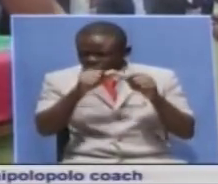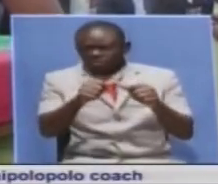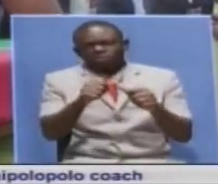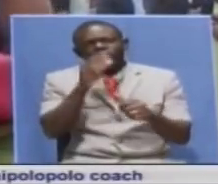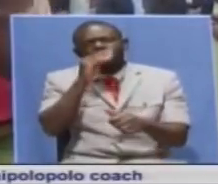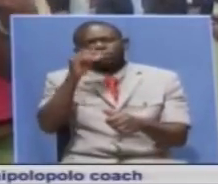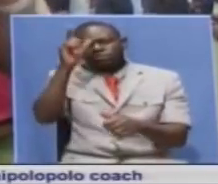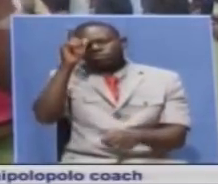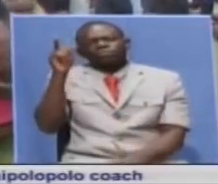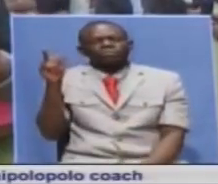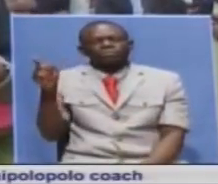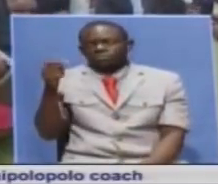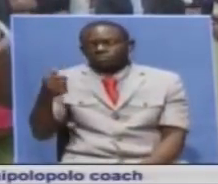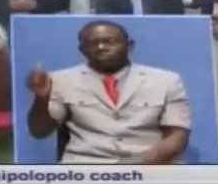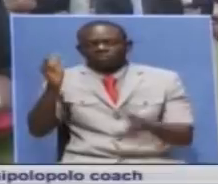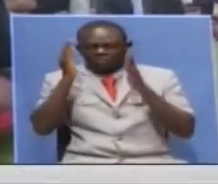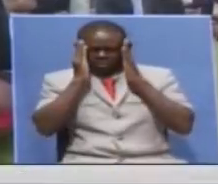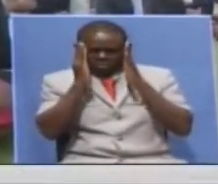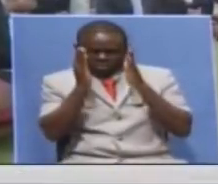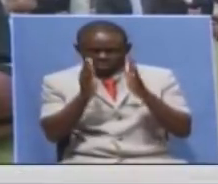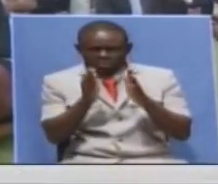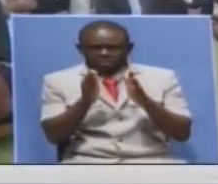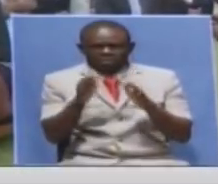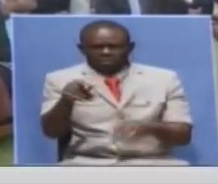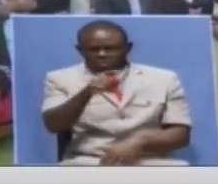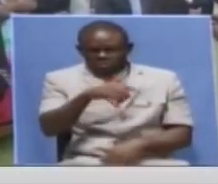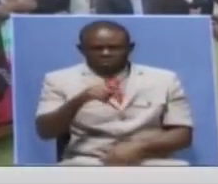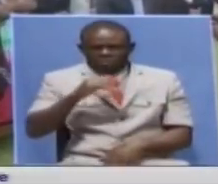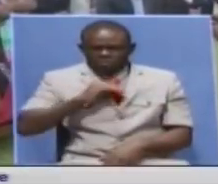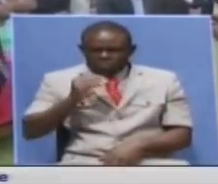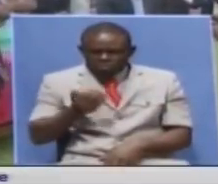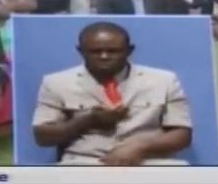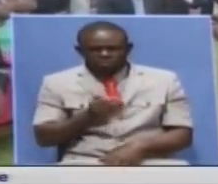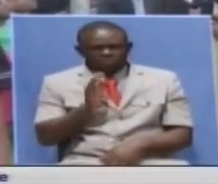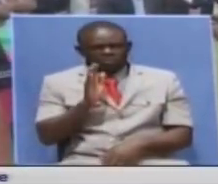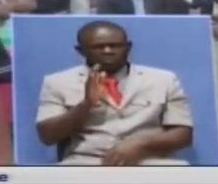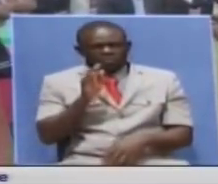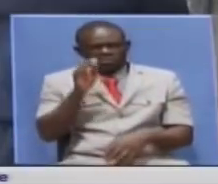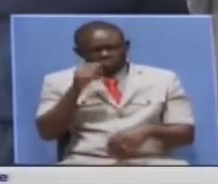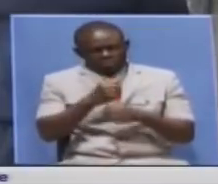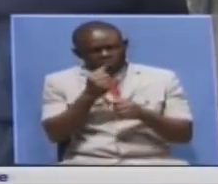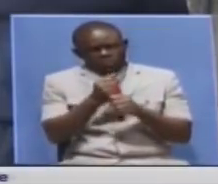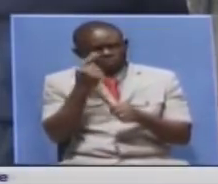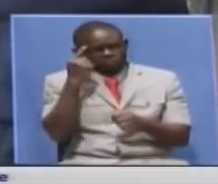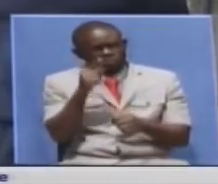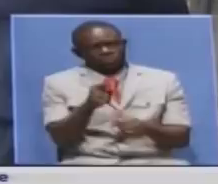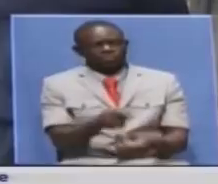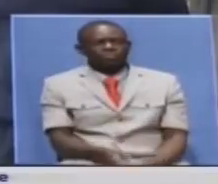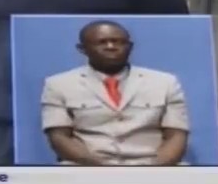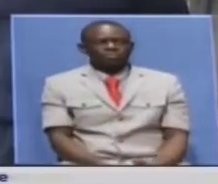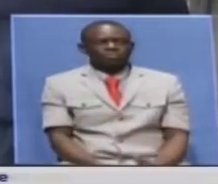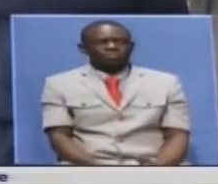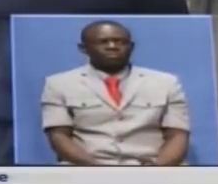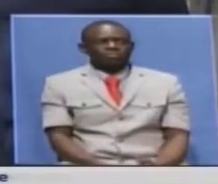And he remains committed to ensure that a platform of exposure is created for you. Vanamayo baba pelanga